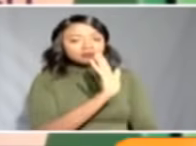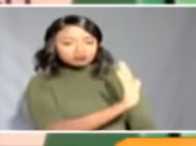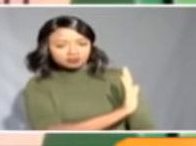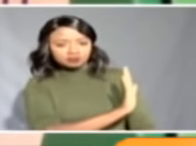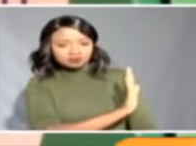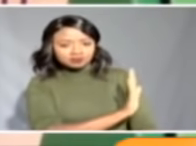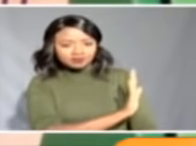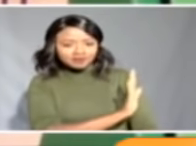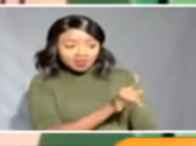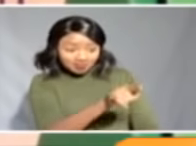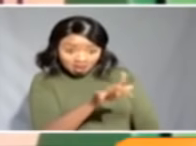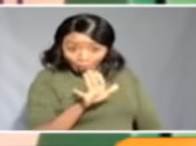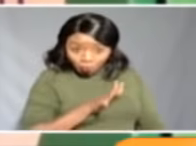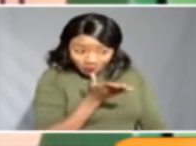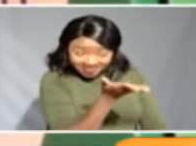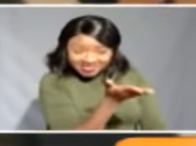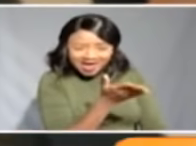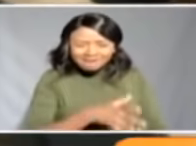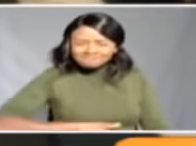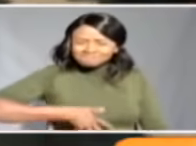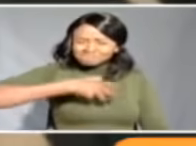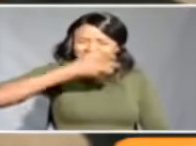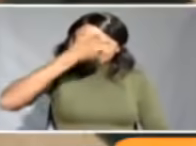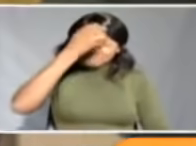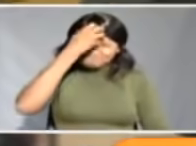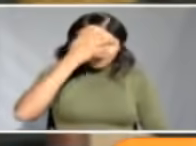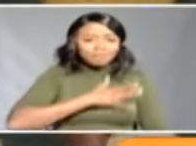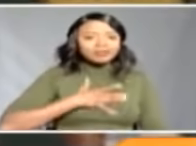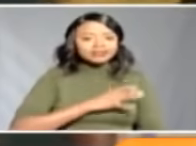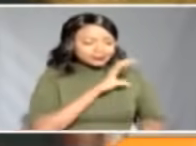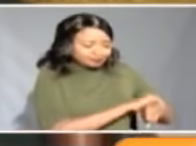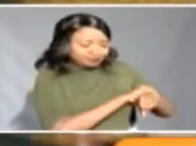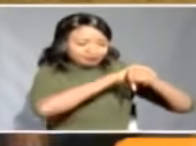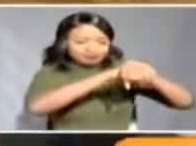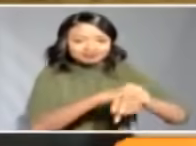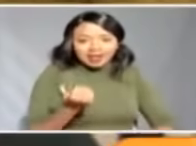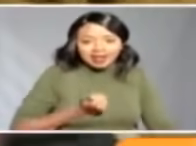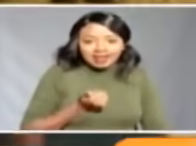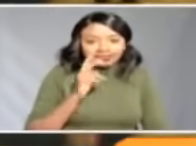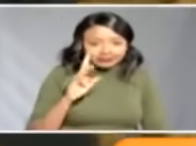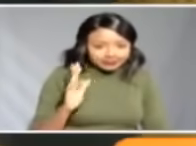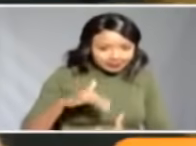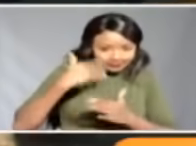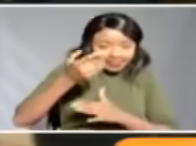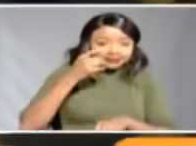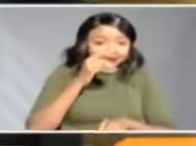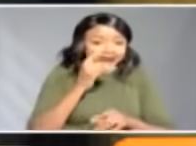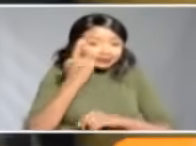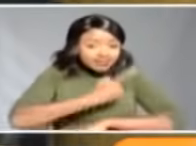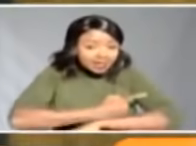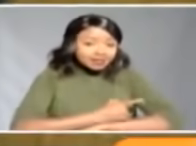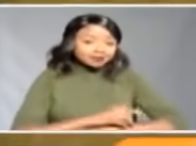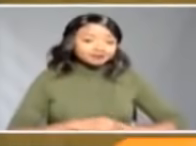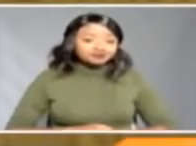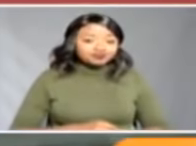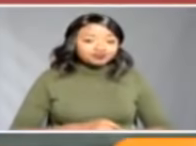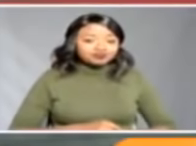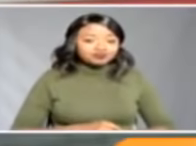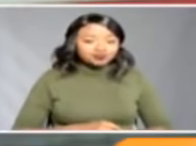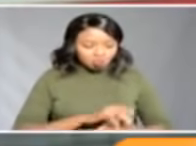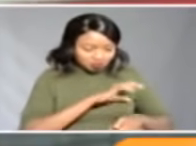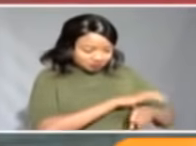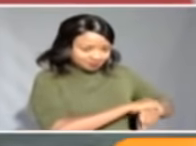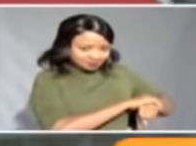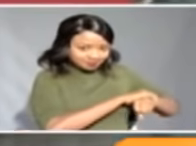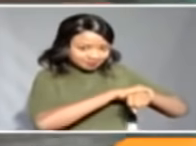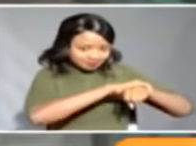Christine gets irritated and asks her to bring in the girl the following day to instruct her on what to do. The girl is brought